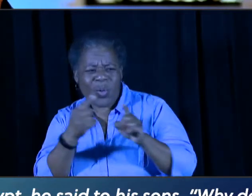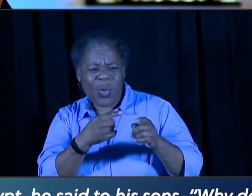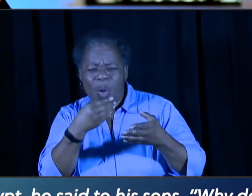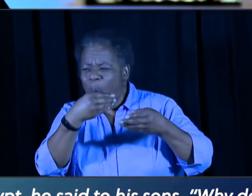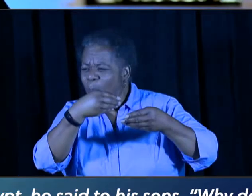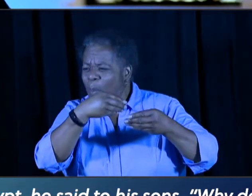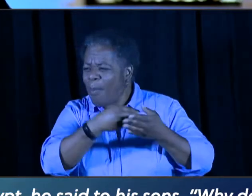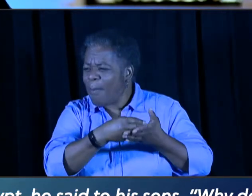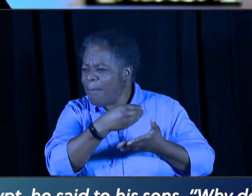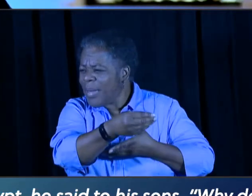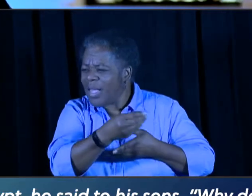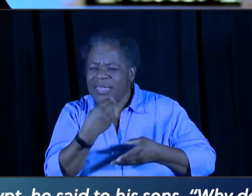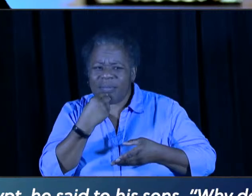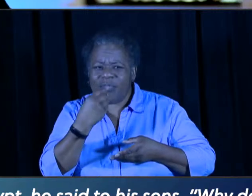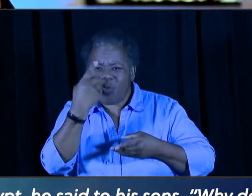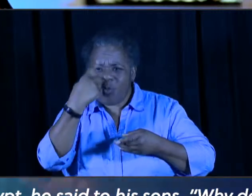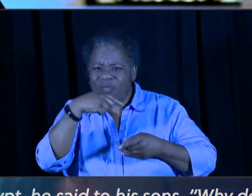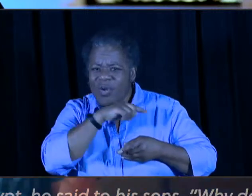not die."